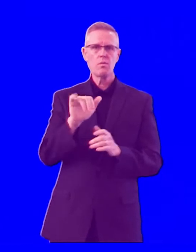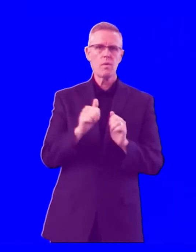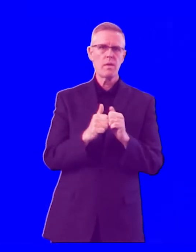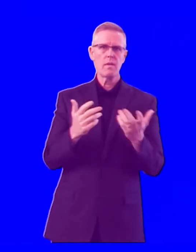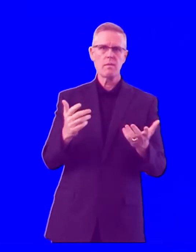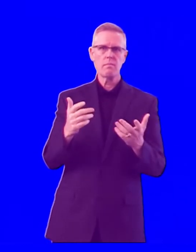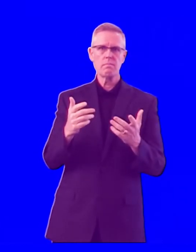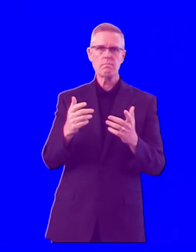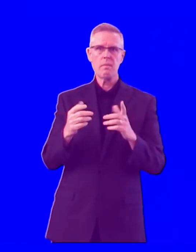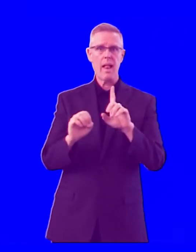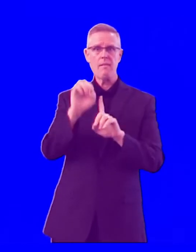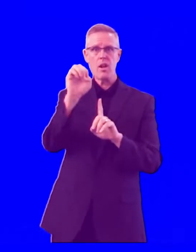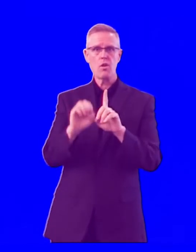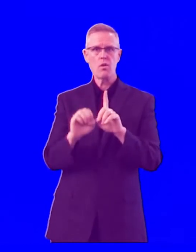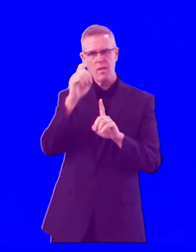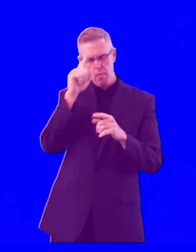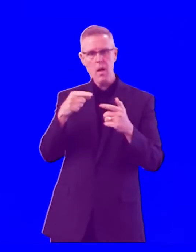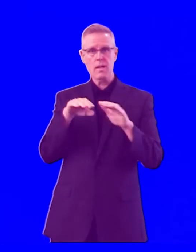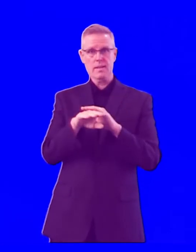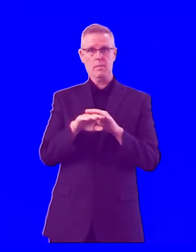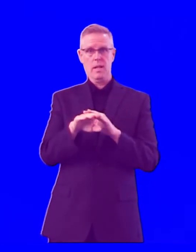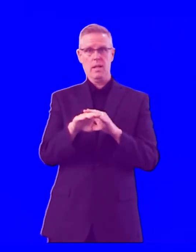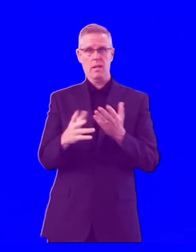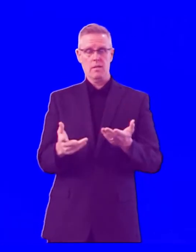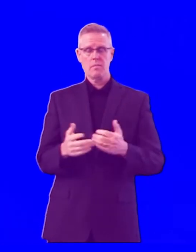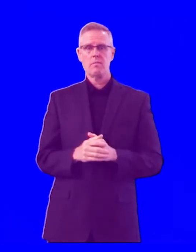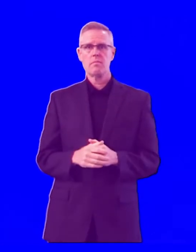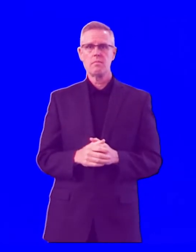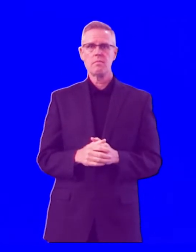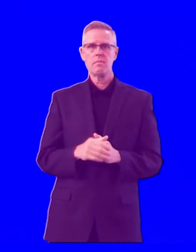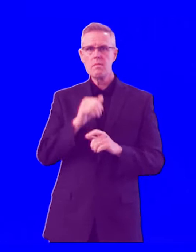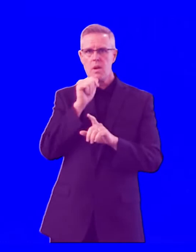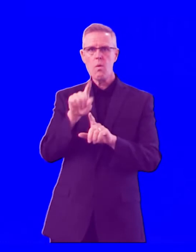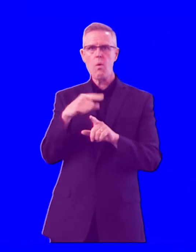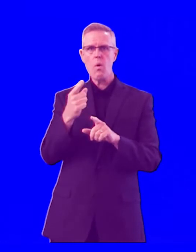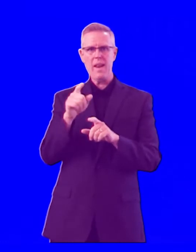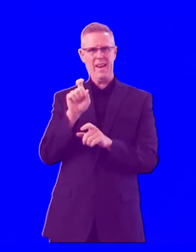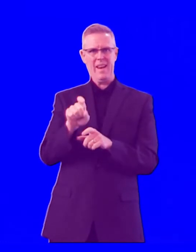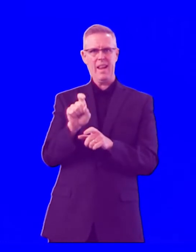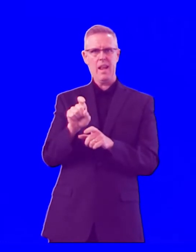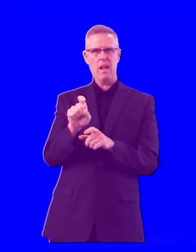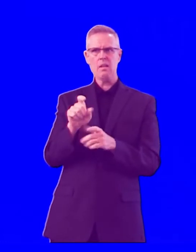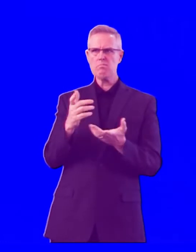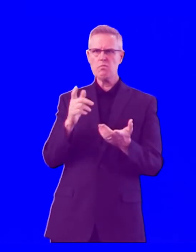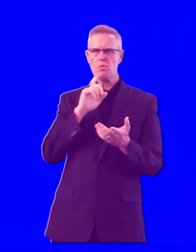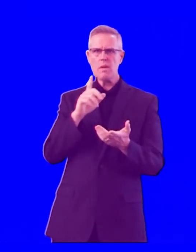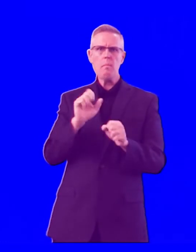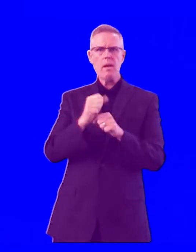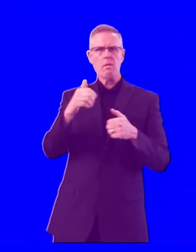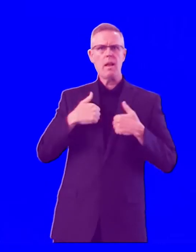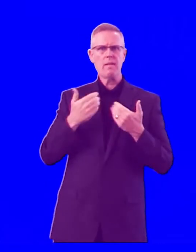We also do it with elevators, right? We think of accessibility not so much as a need, but we look at it as a